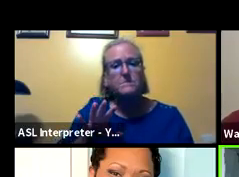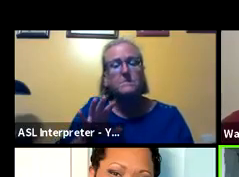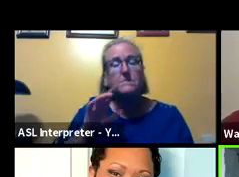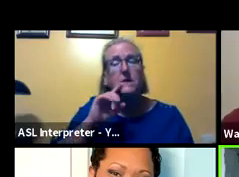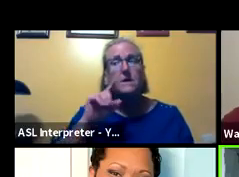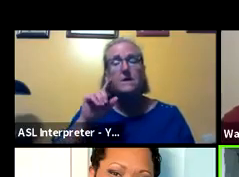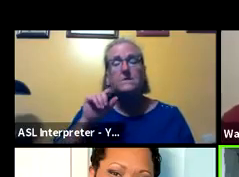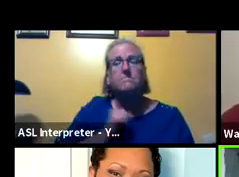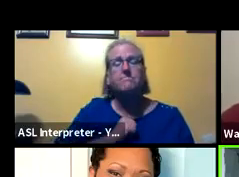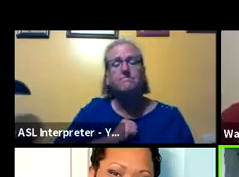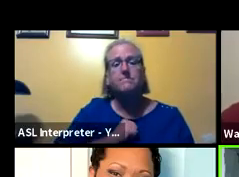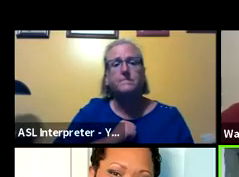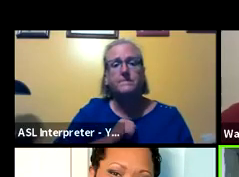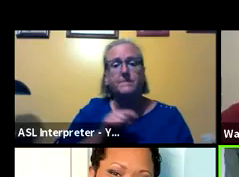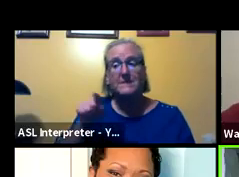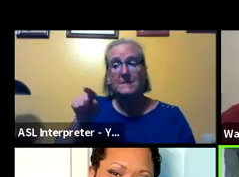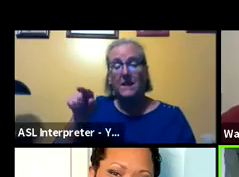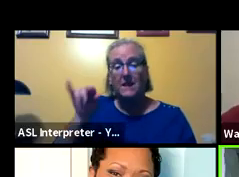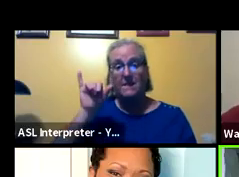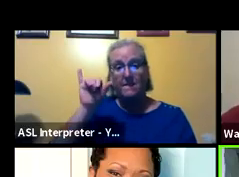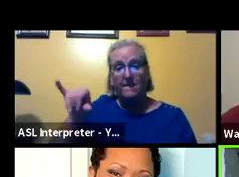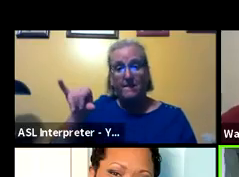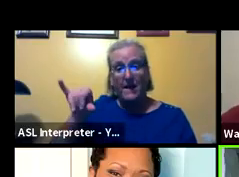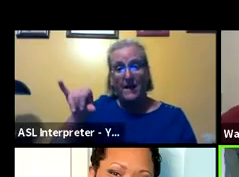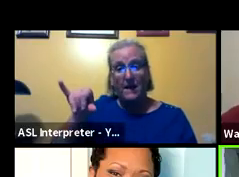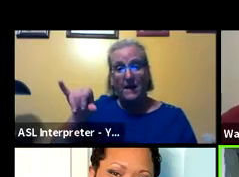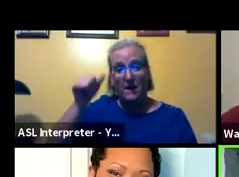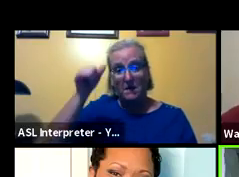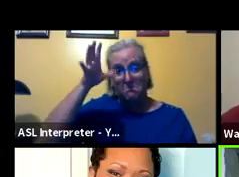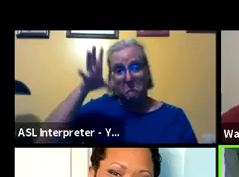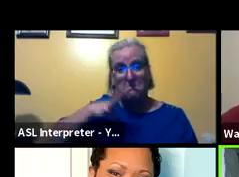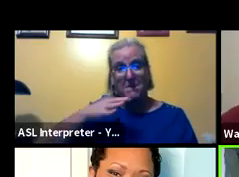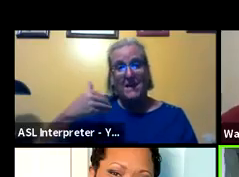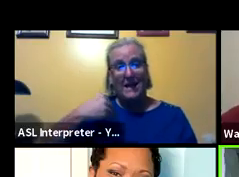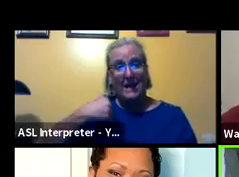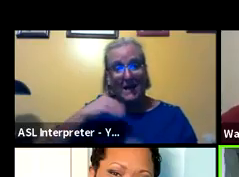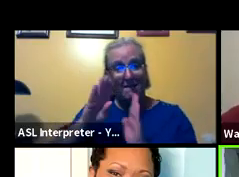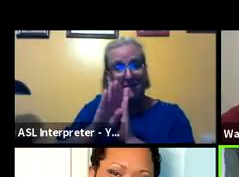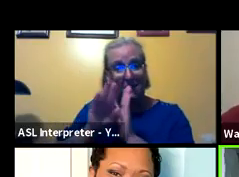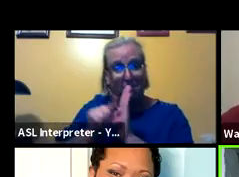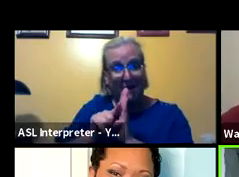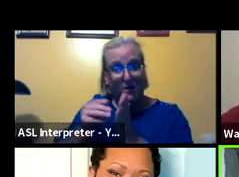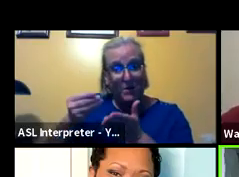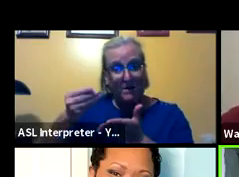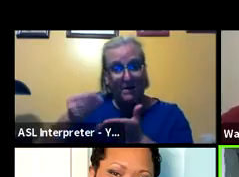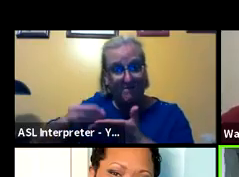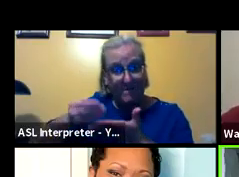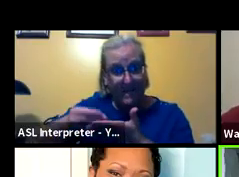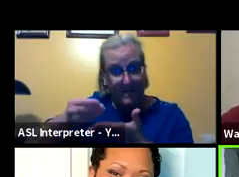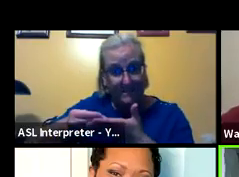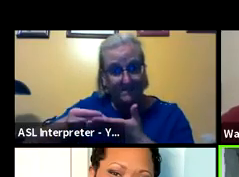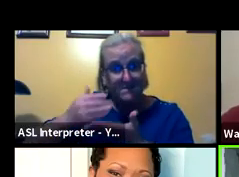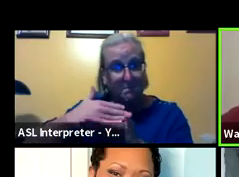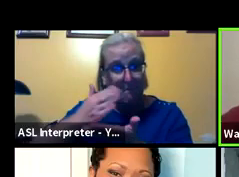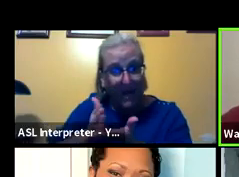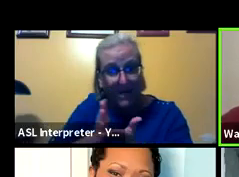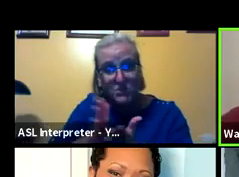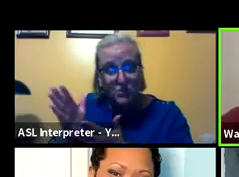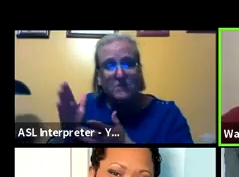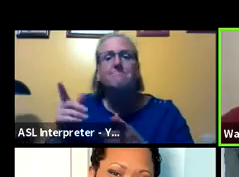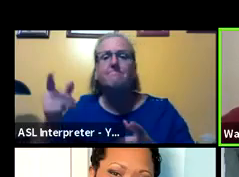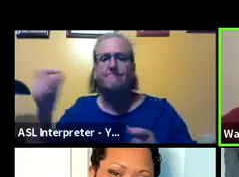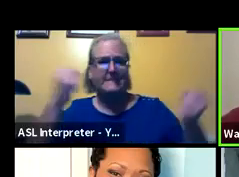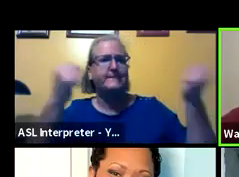does this gentleman have a background in finance or budgeting or? Yes.